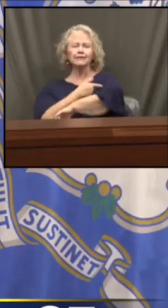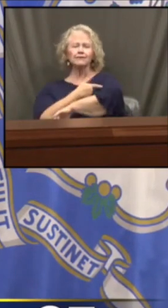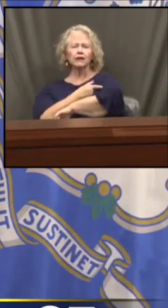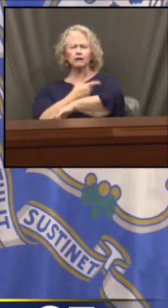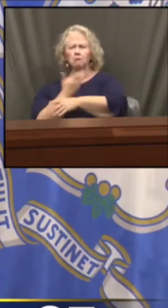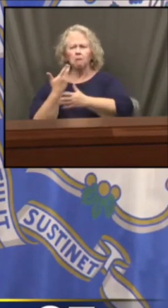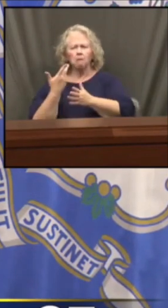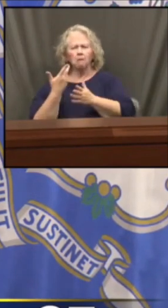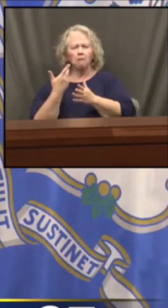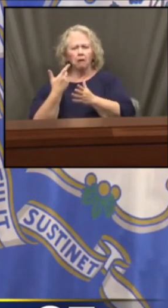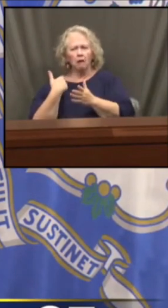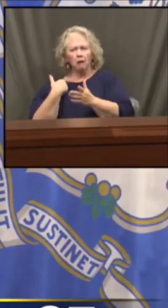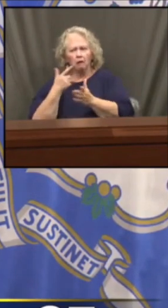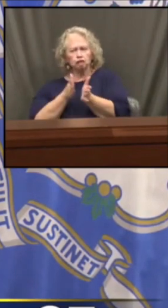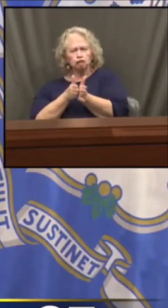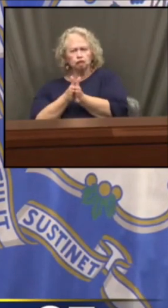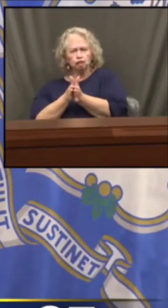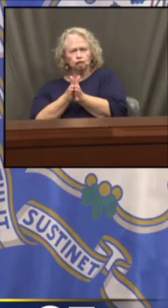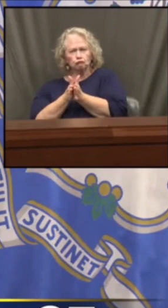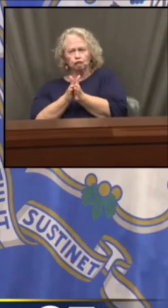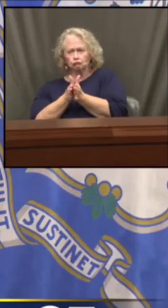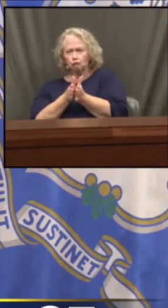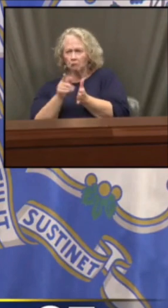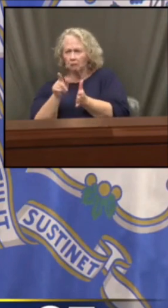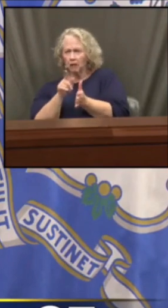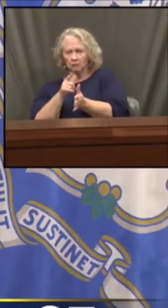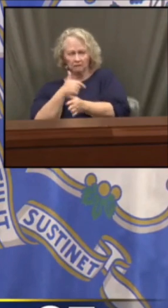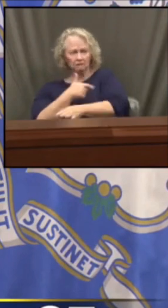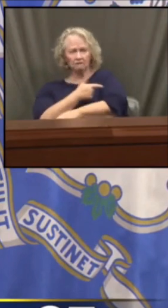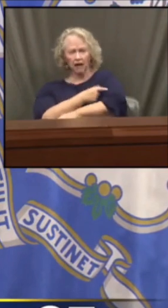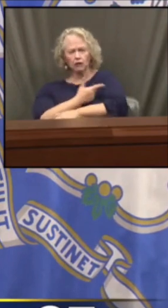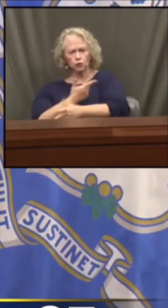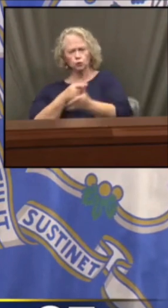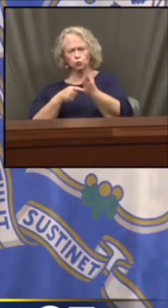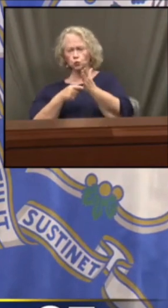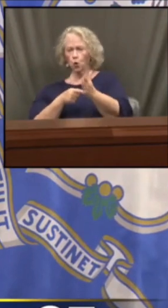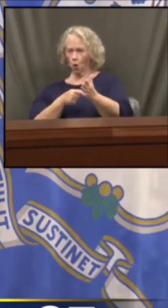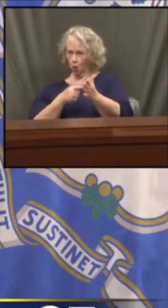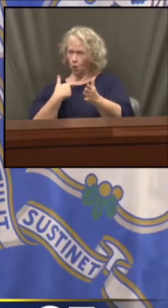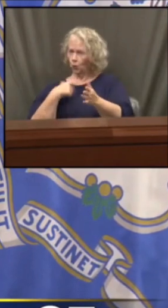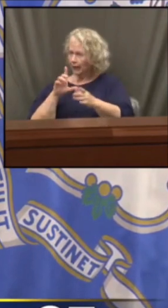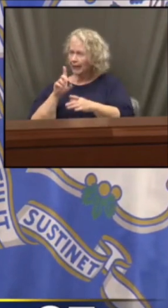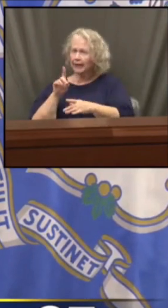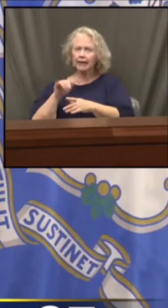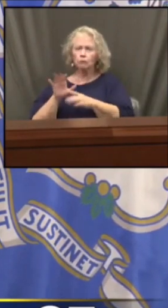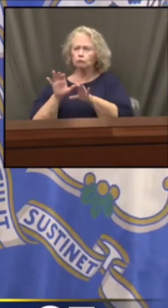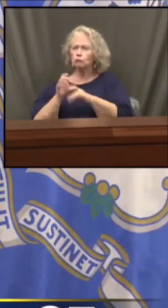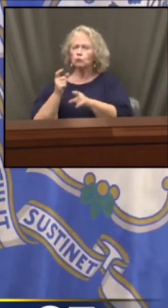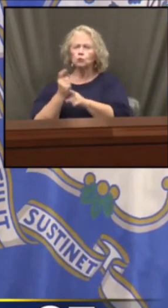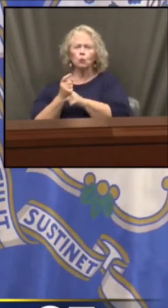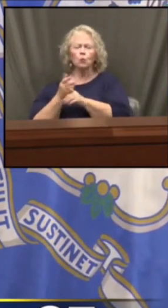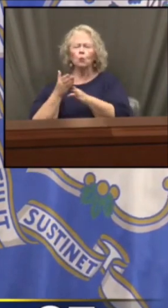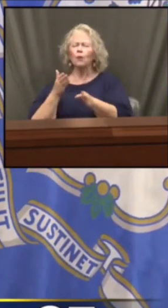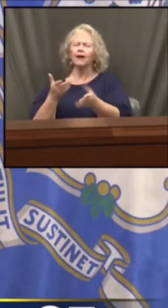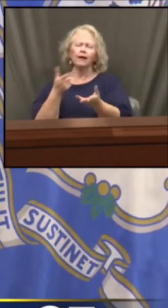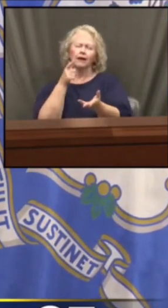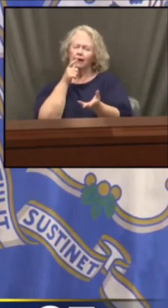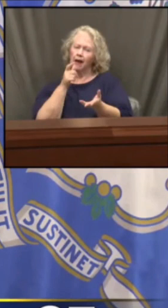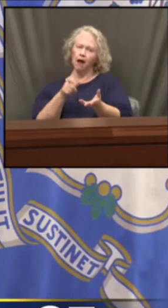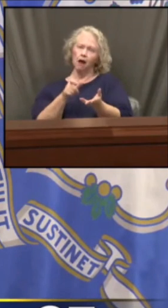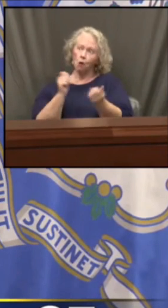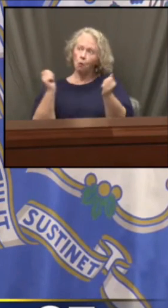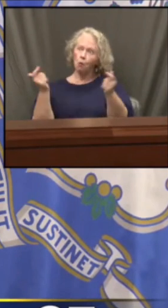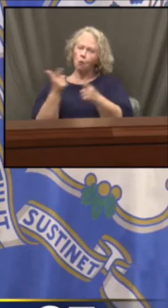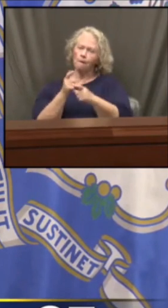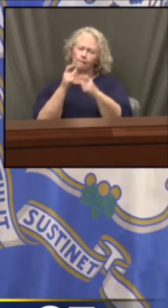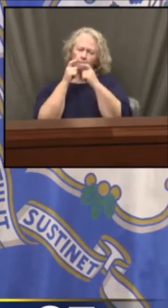give people an incentive to be vaccinated. I think it shows that if you've done that the right way, you don't necessarily have, everybody